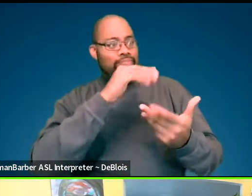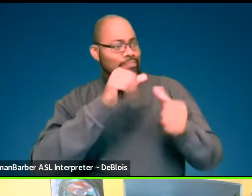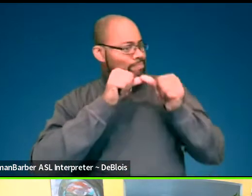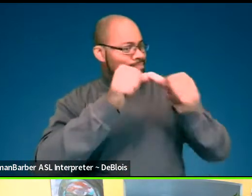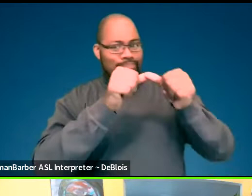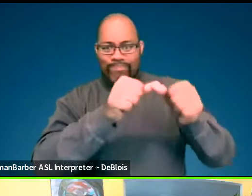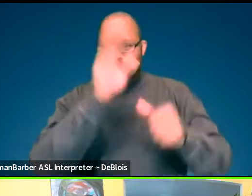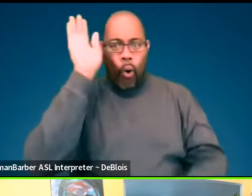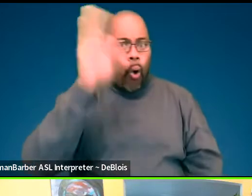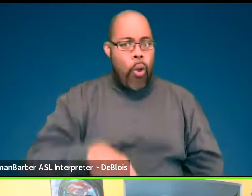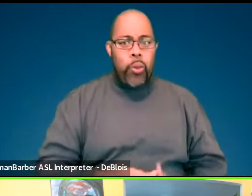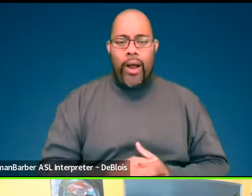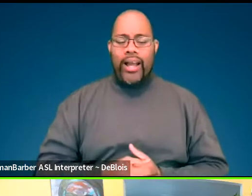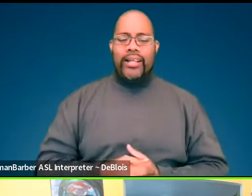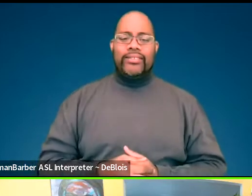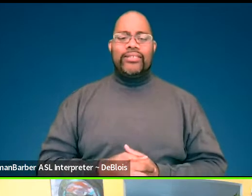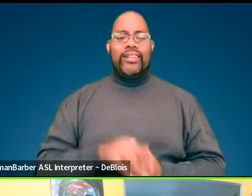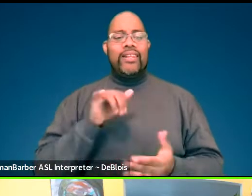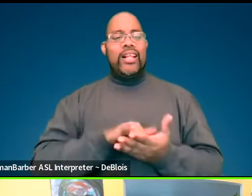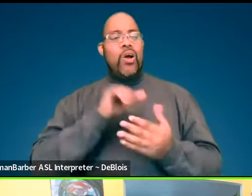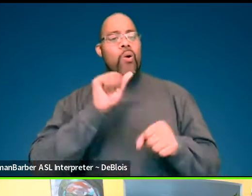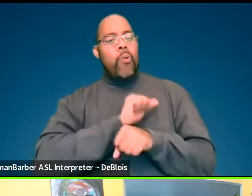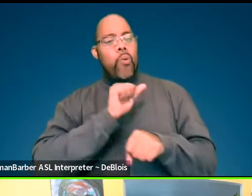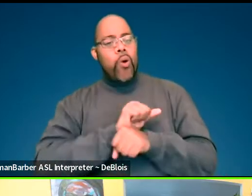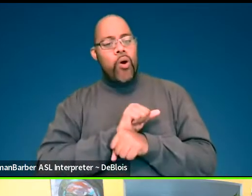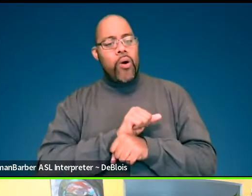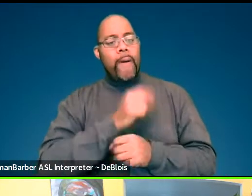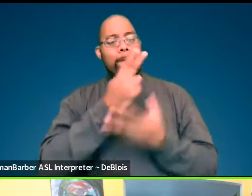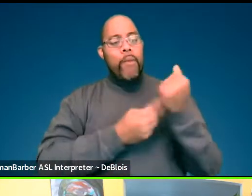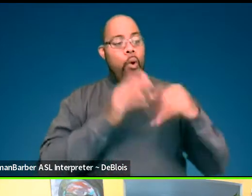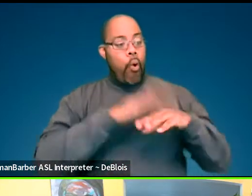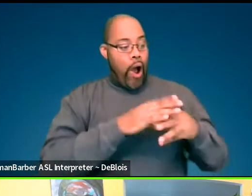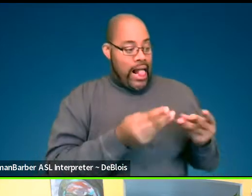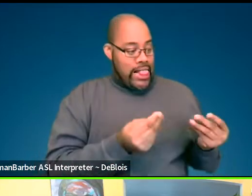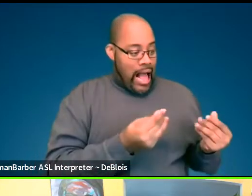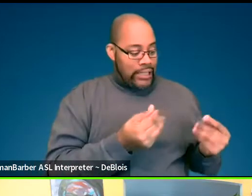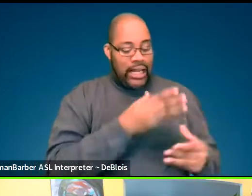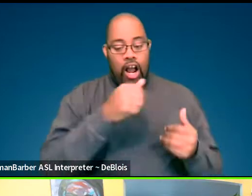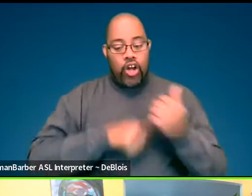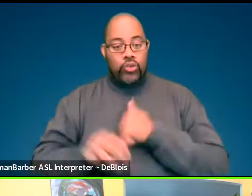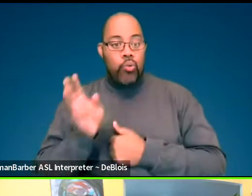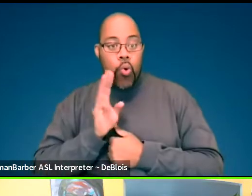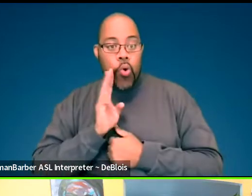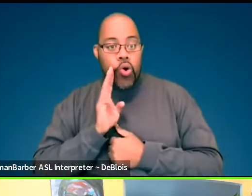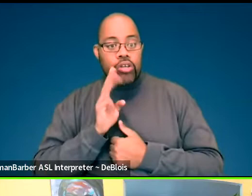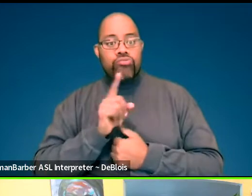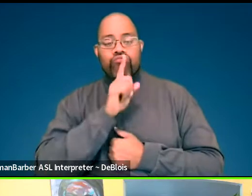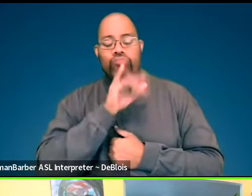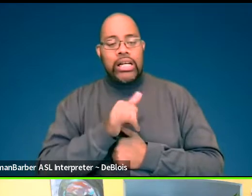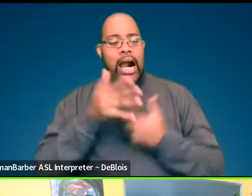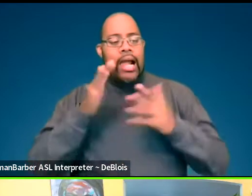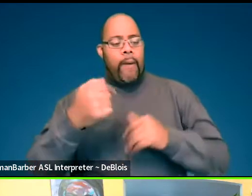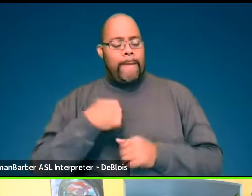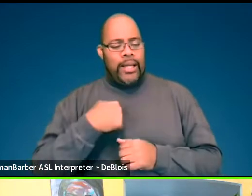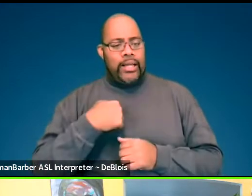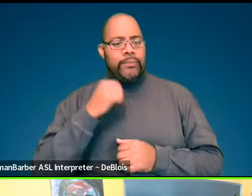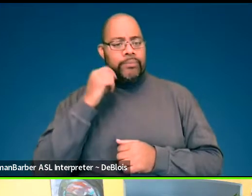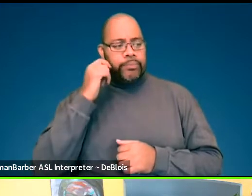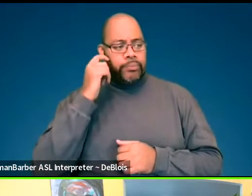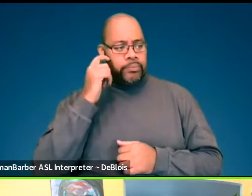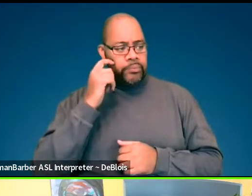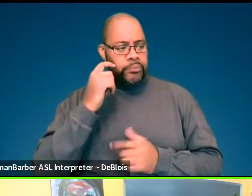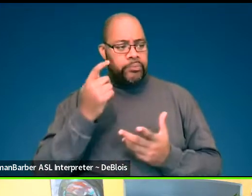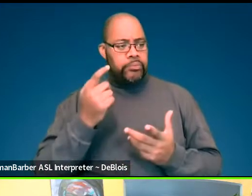since. So this work, both on land and underwater, has really allowed me